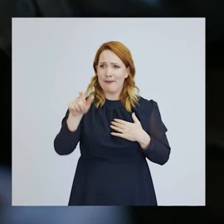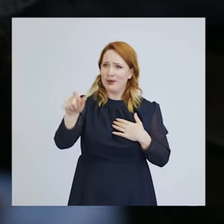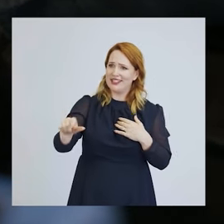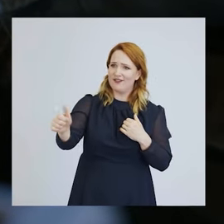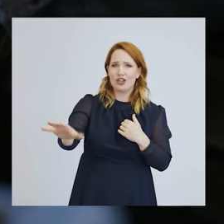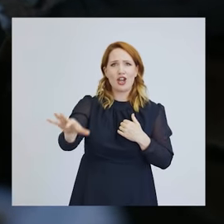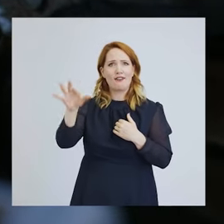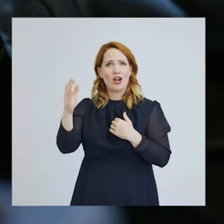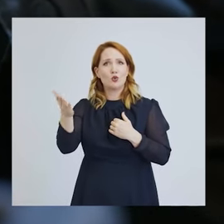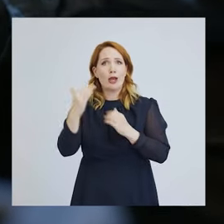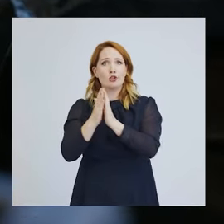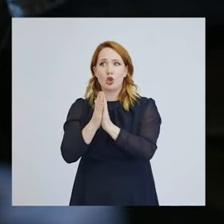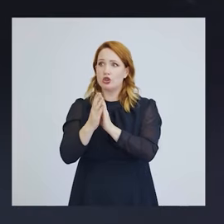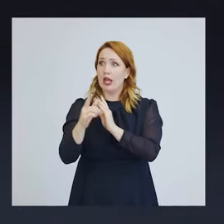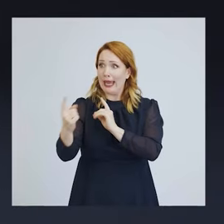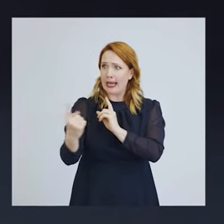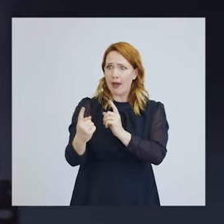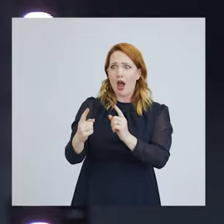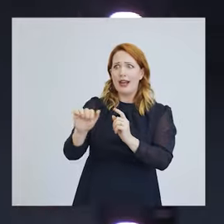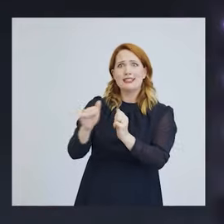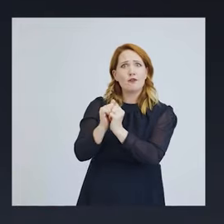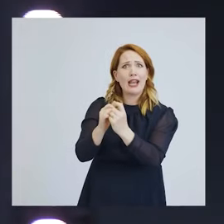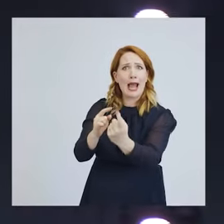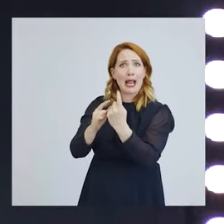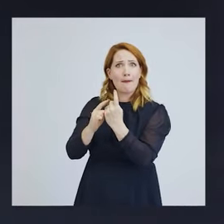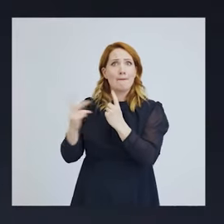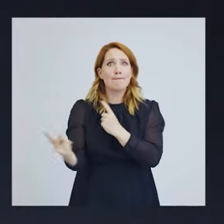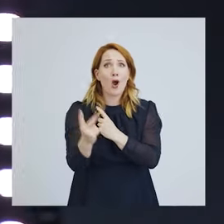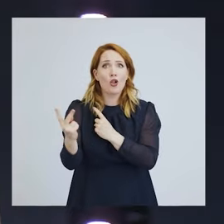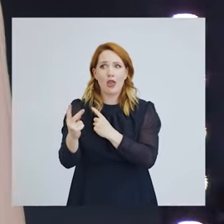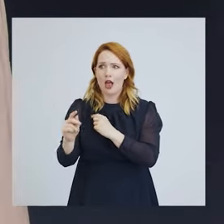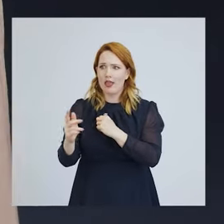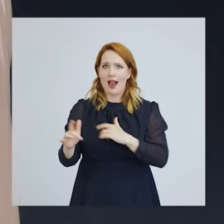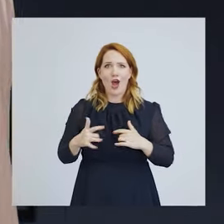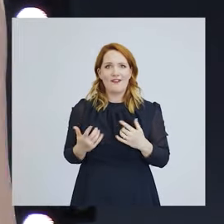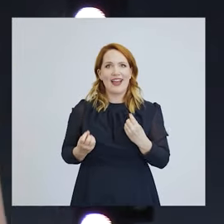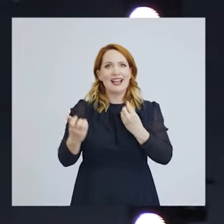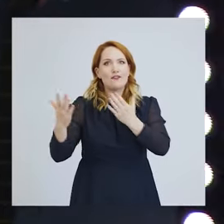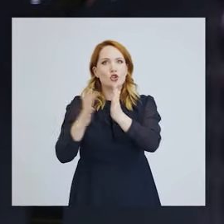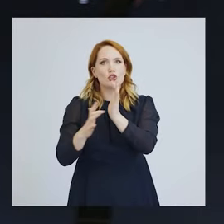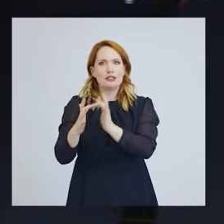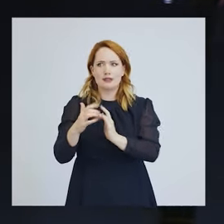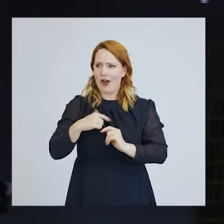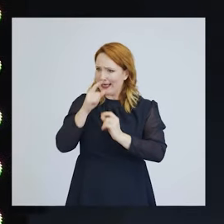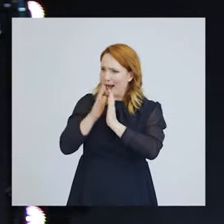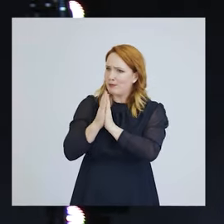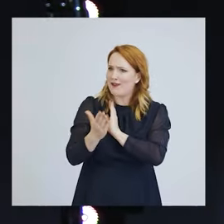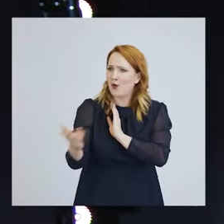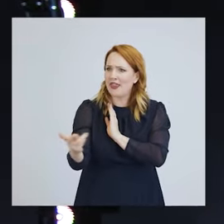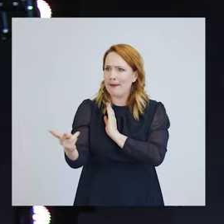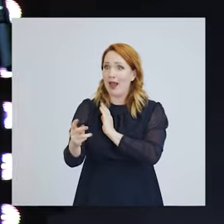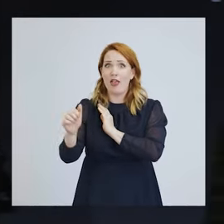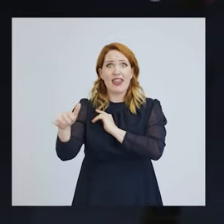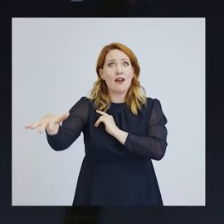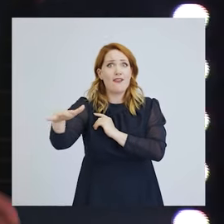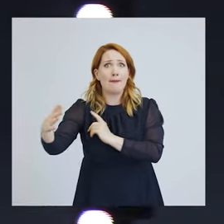their life. That person I was inviting to church, he invites his friend to come and they both give their lives to Jesus. I